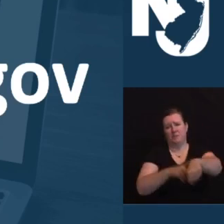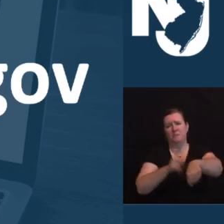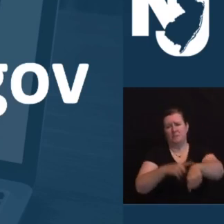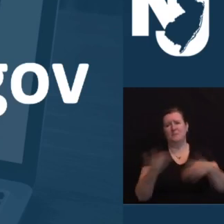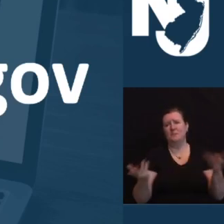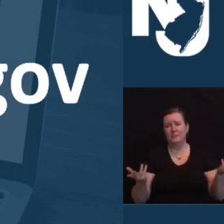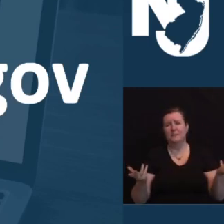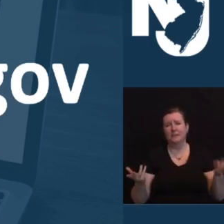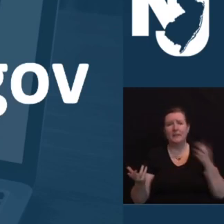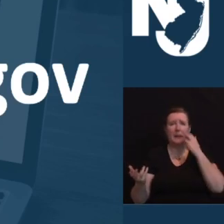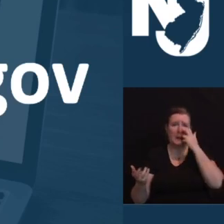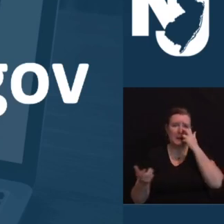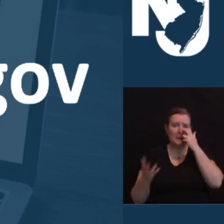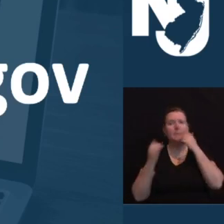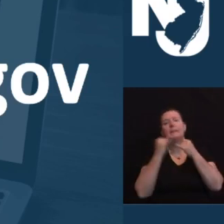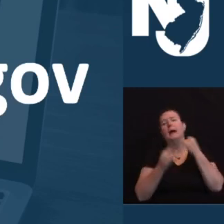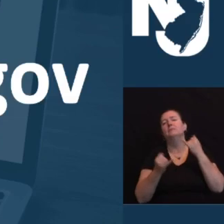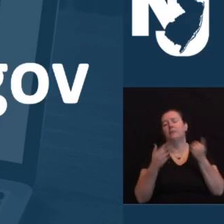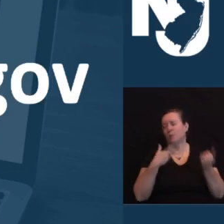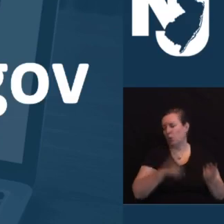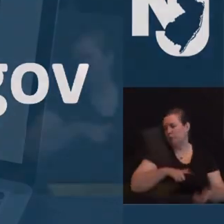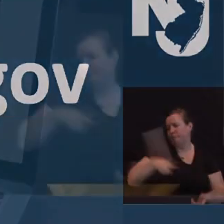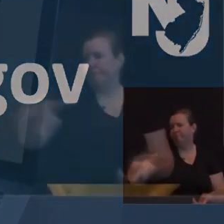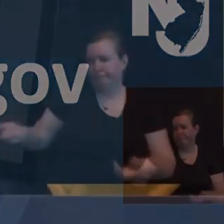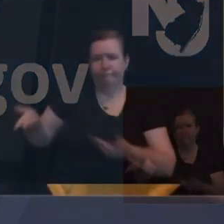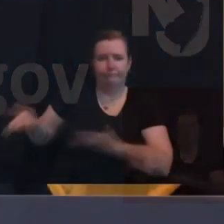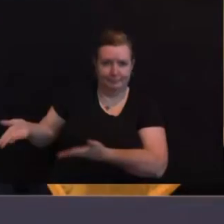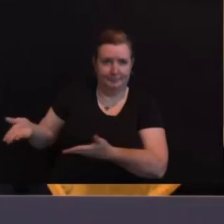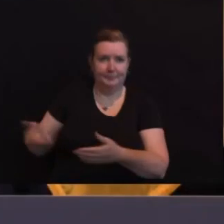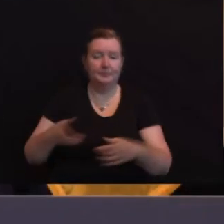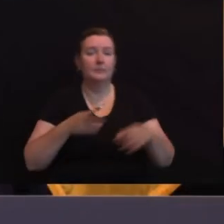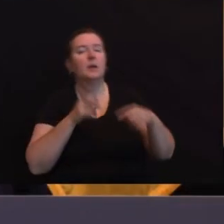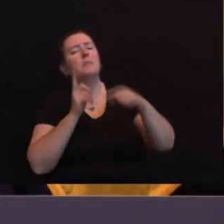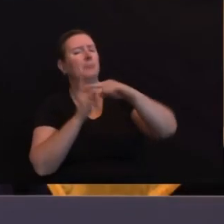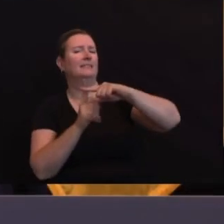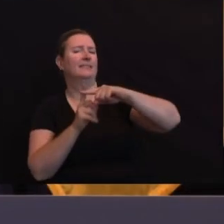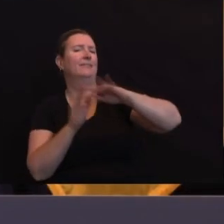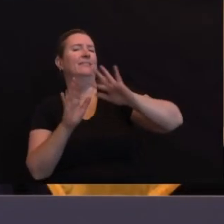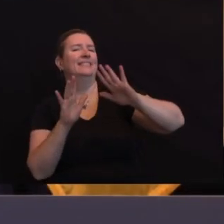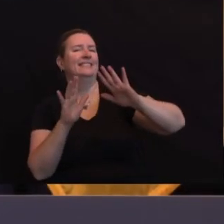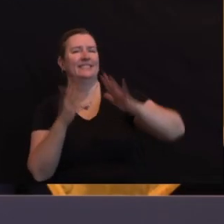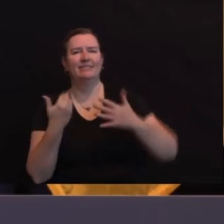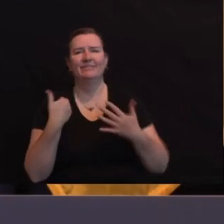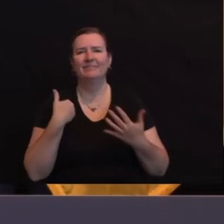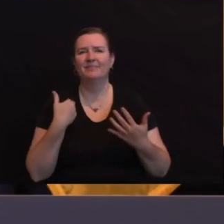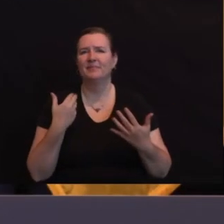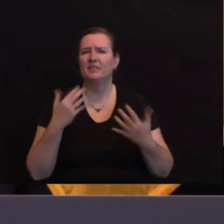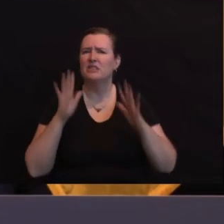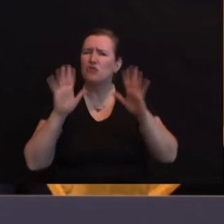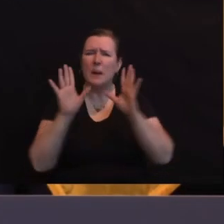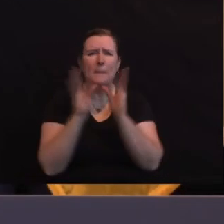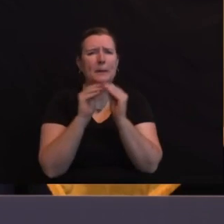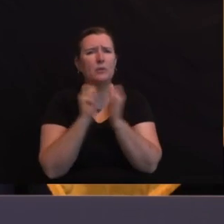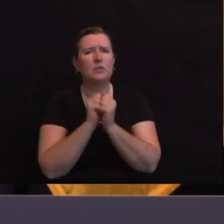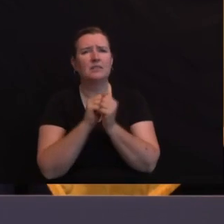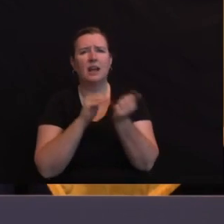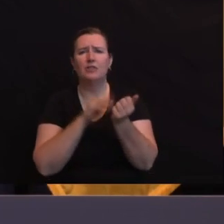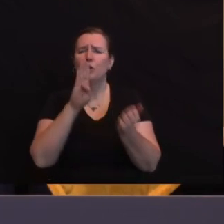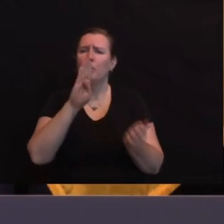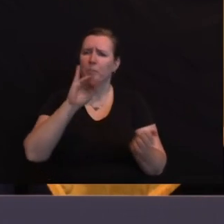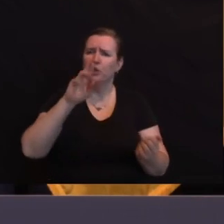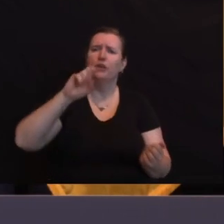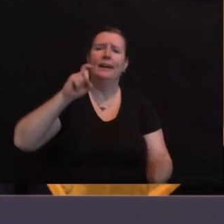One last thing, Judy, before I turn it over on a slightly more upbeat note. On Tuesday, I thought we had great meetings with Dr. Debbie Burks and the leadership